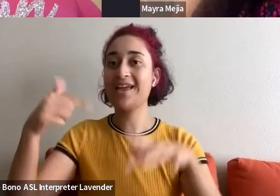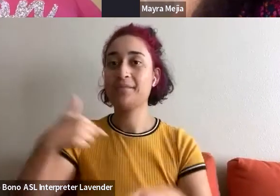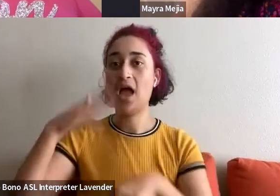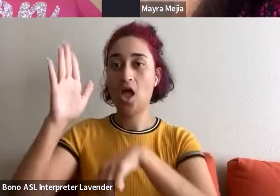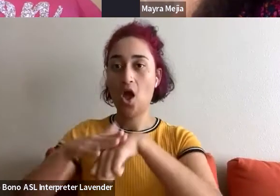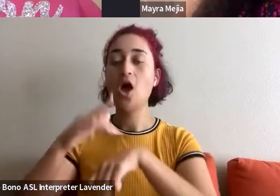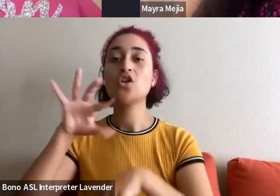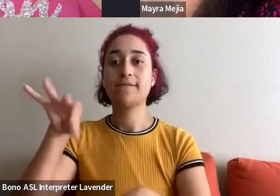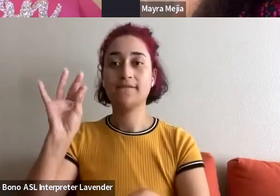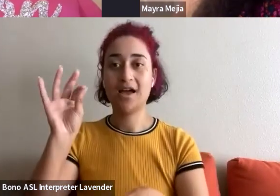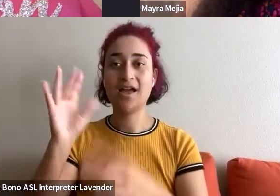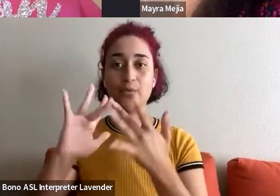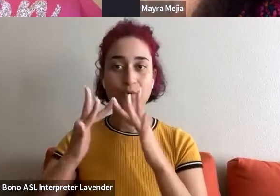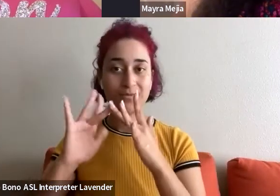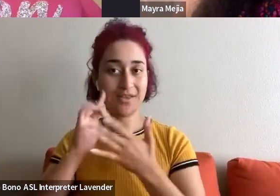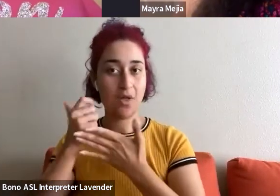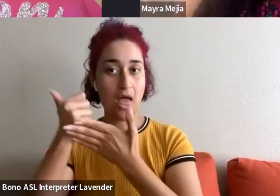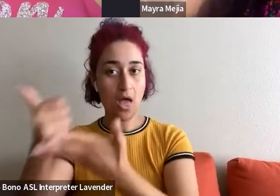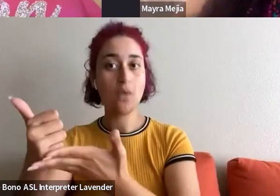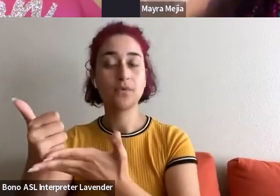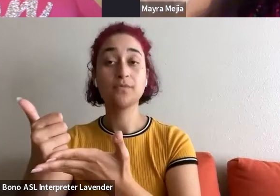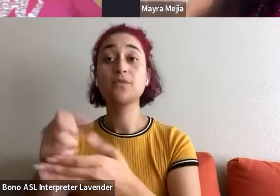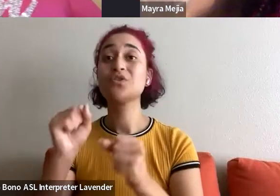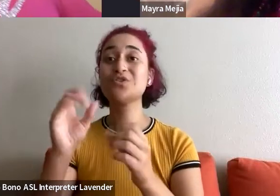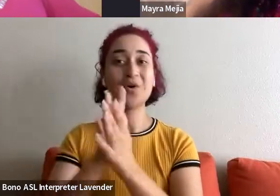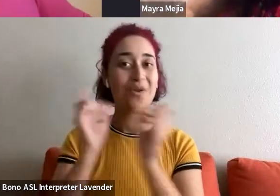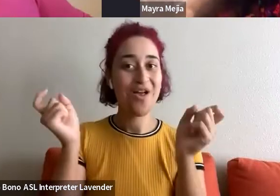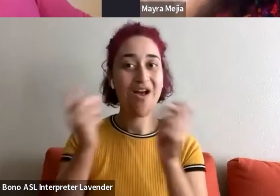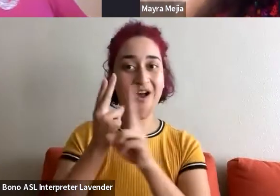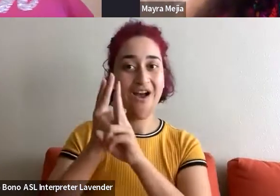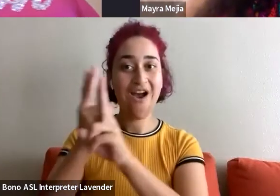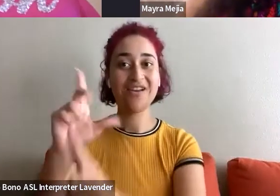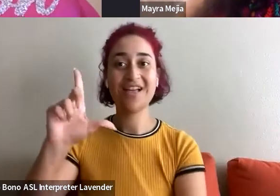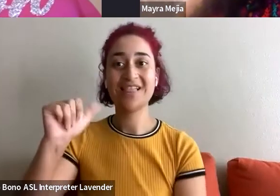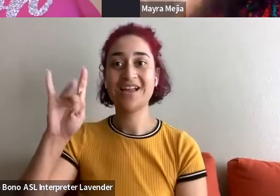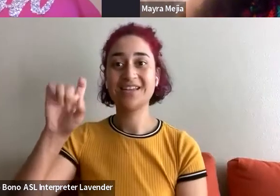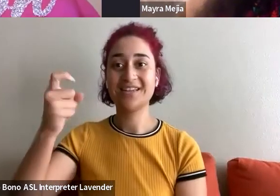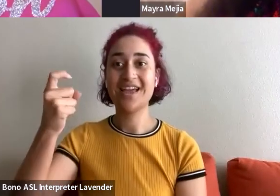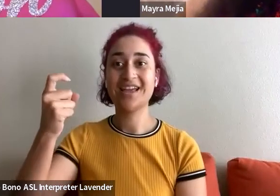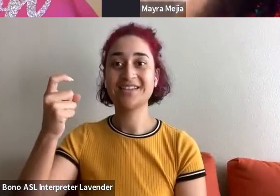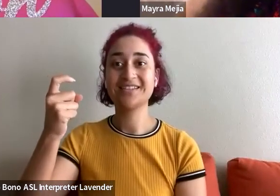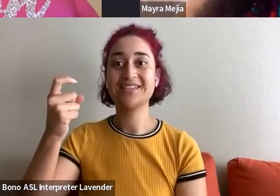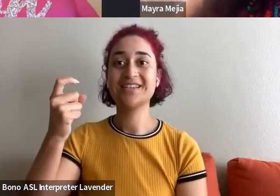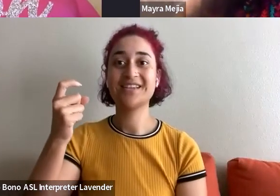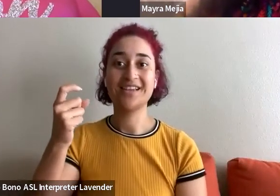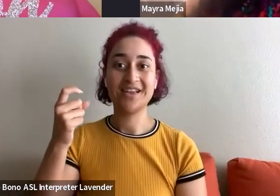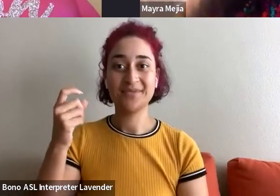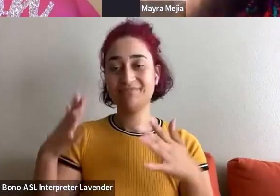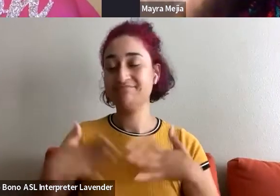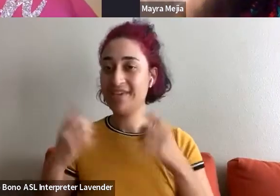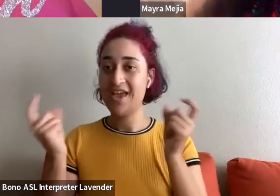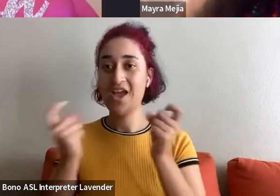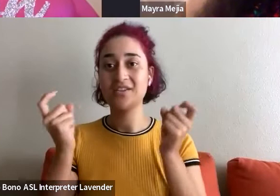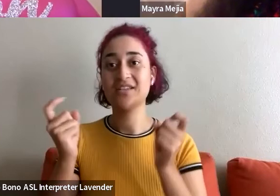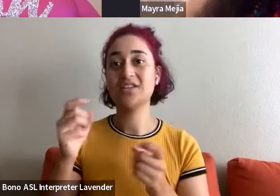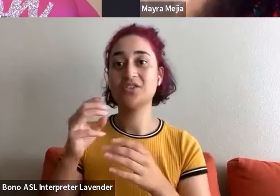help you. So in honor of Latinx Heritage Month, otherwise known as Hispanic Heritage Month, we use